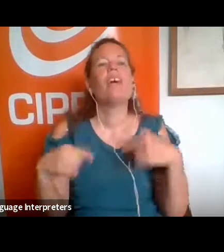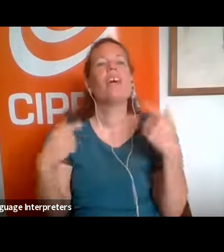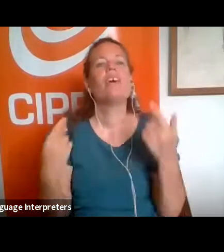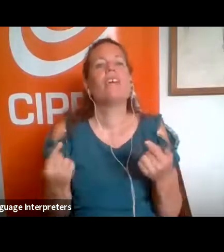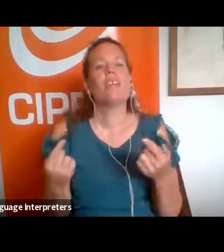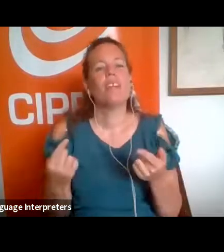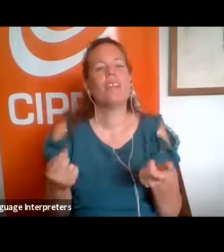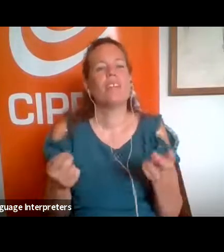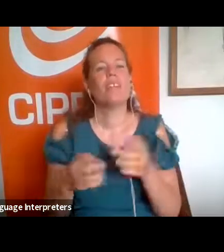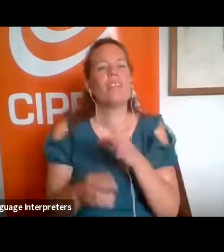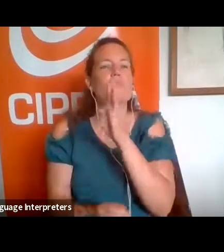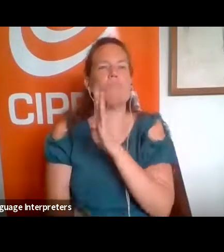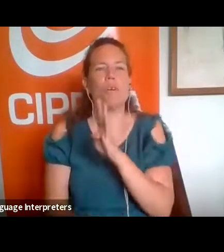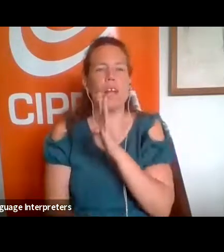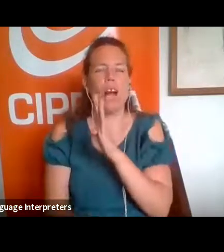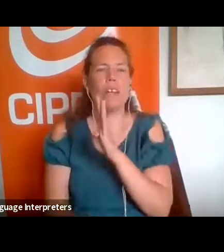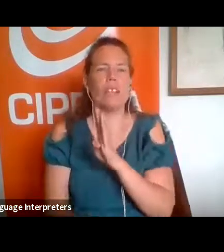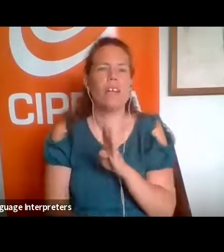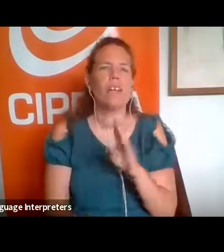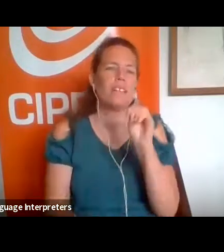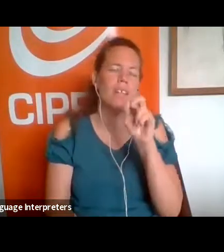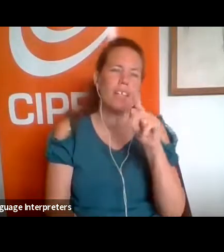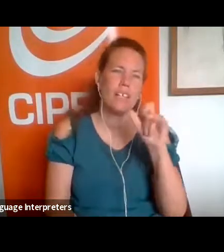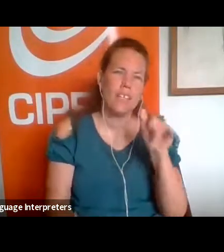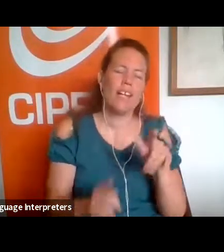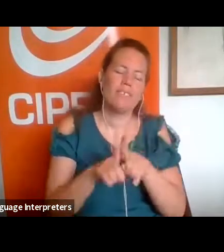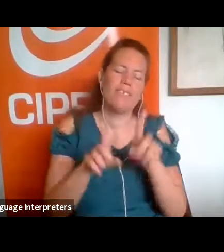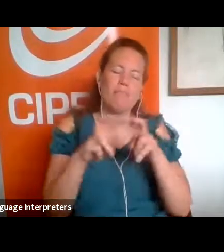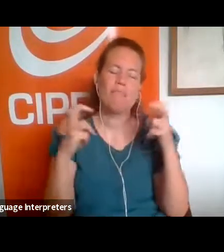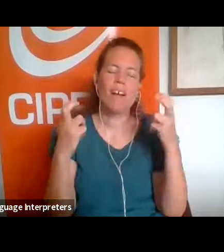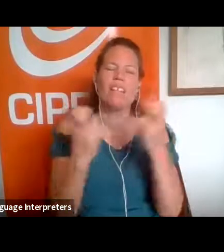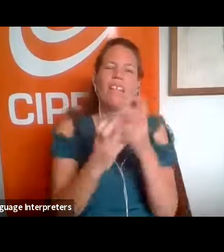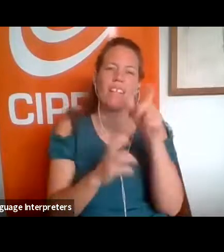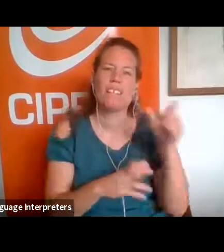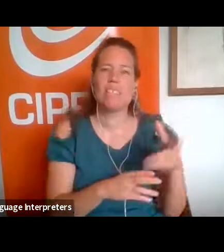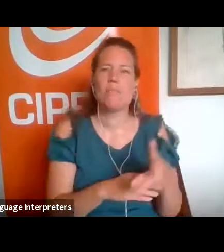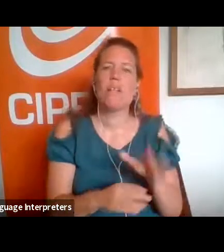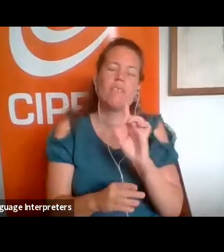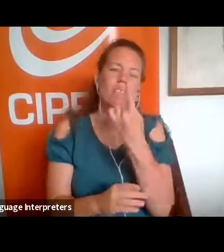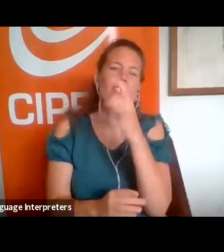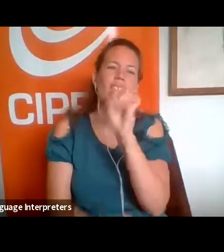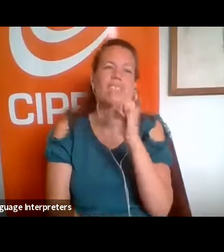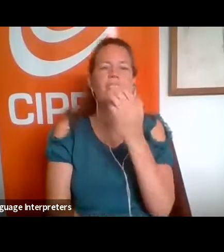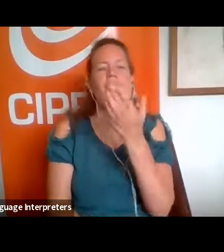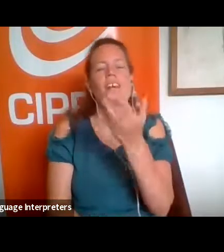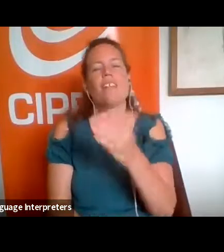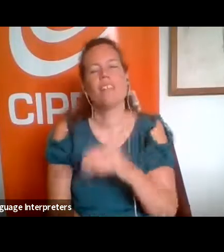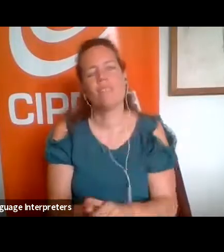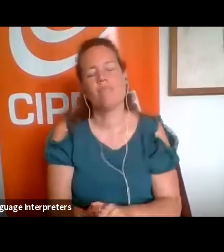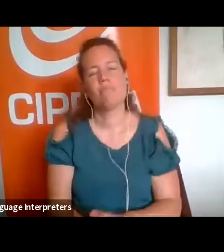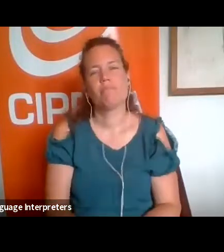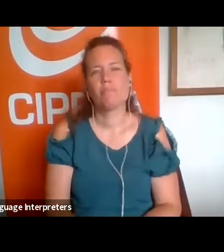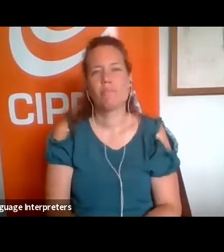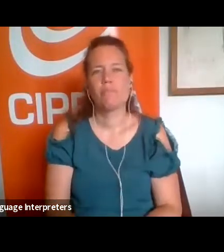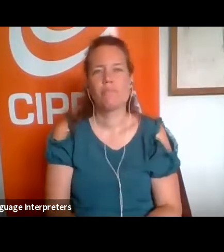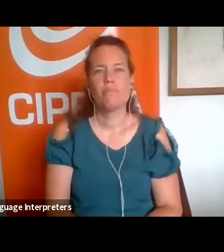and Ekai on the panel too. But yes, Sandra, you can go ahead and just introduce yourself first.